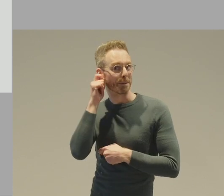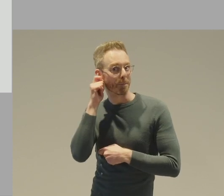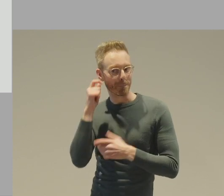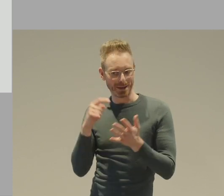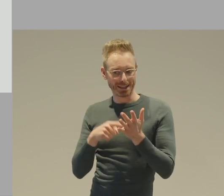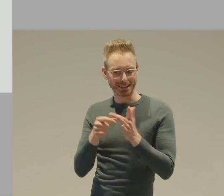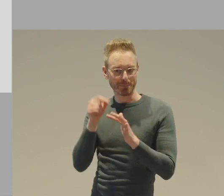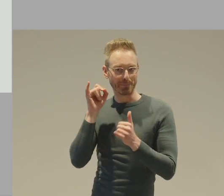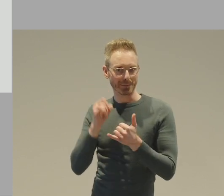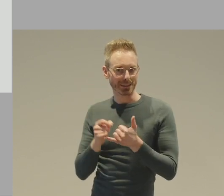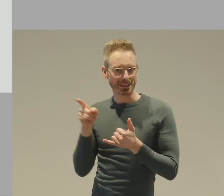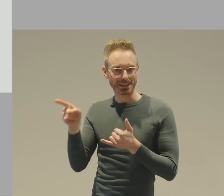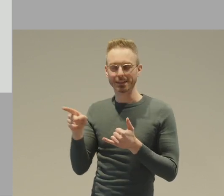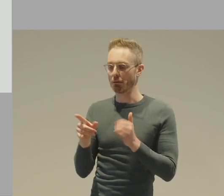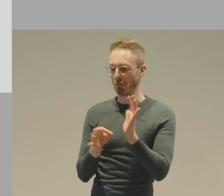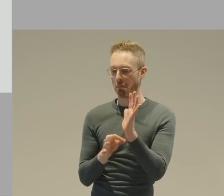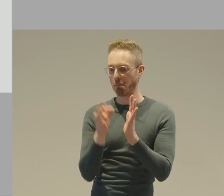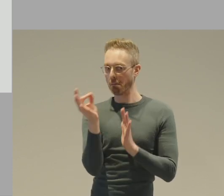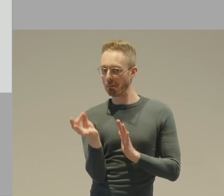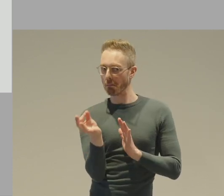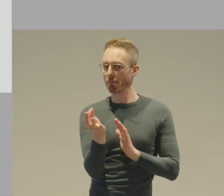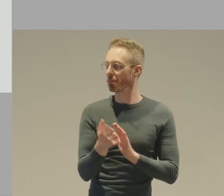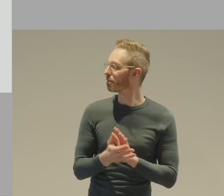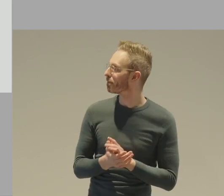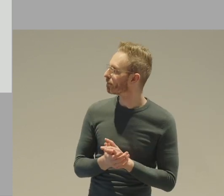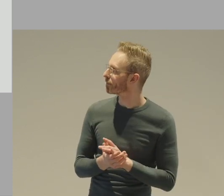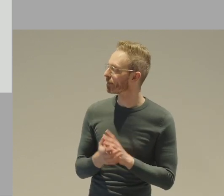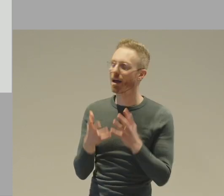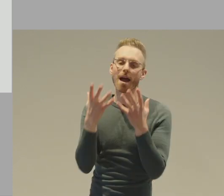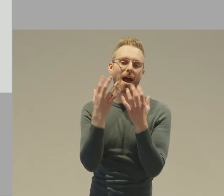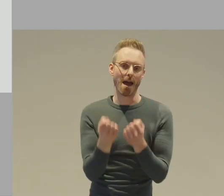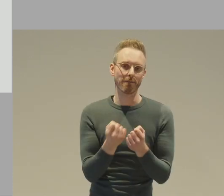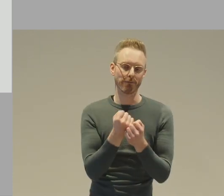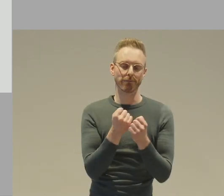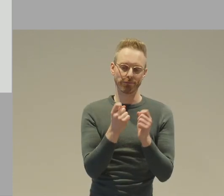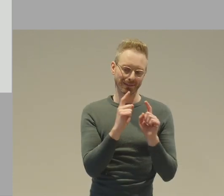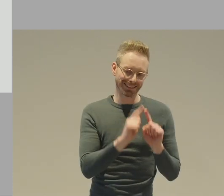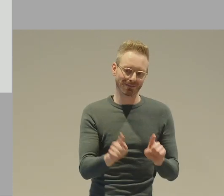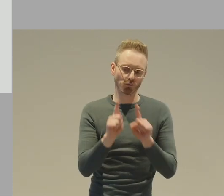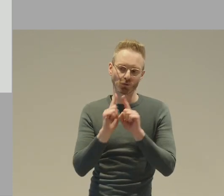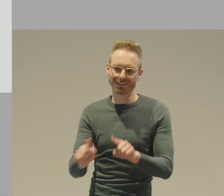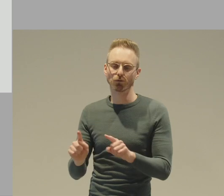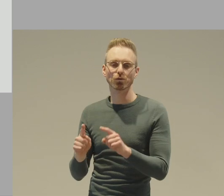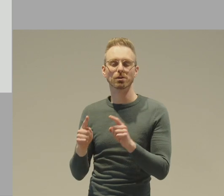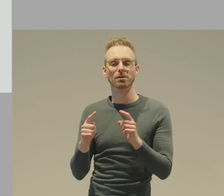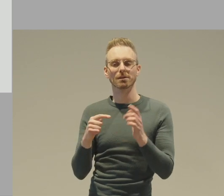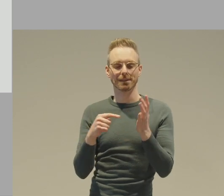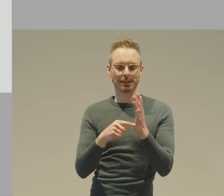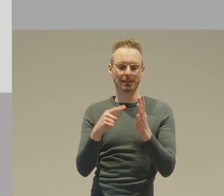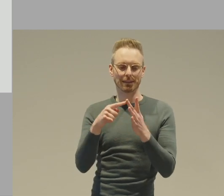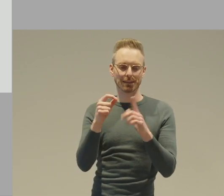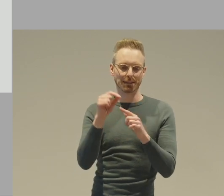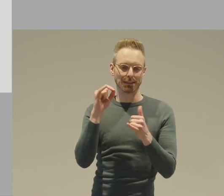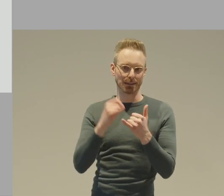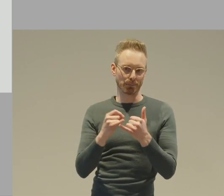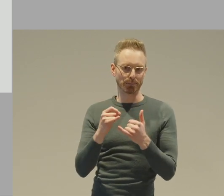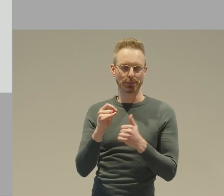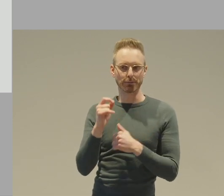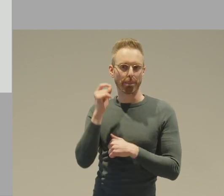Little plug. Okay, I'm going to look at a few different tips. It's not everything, right? It's just some areas that